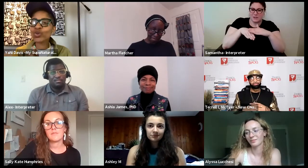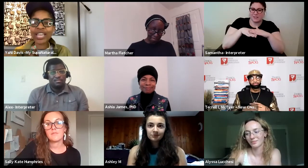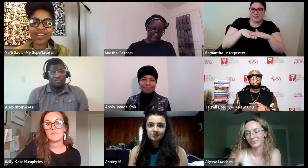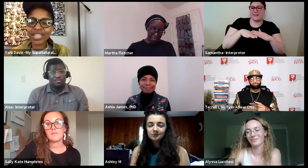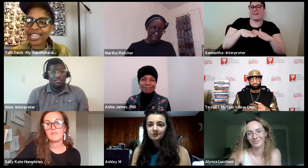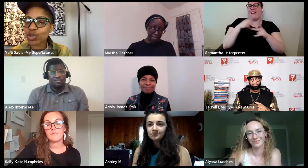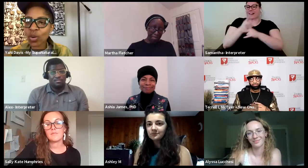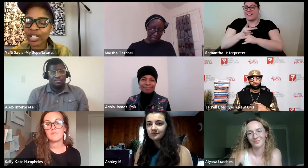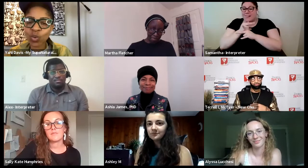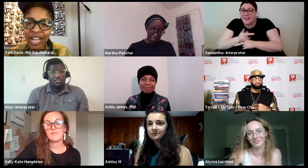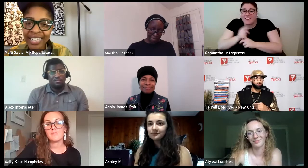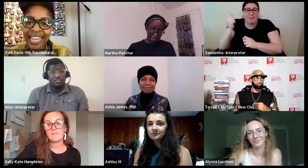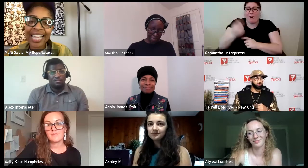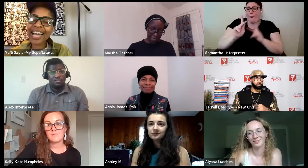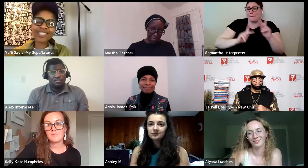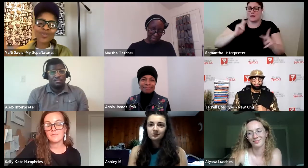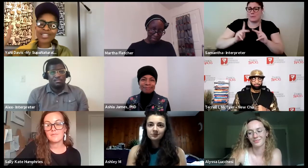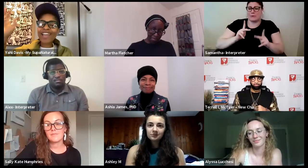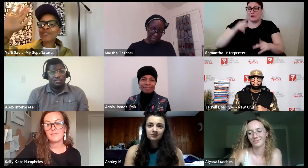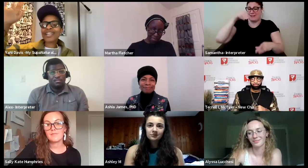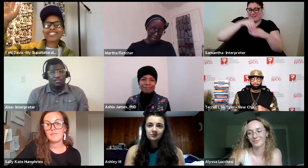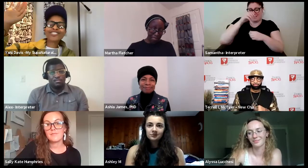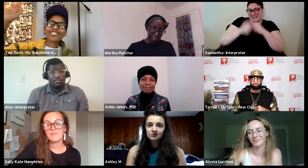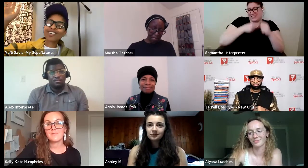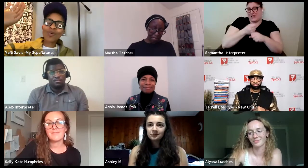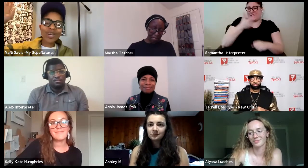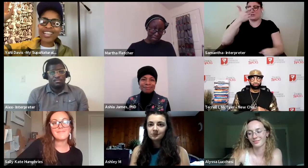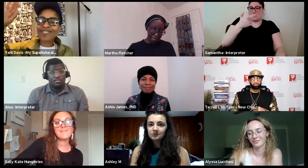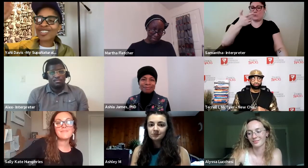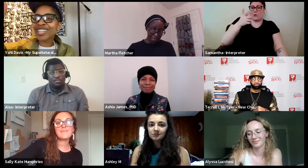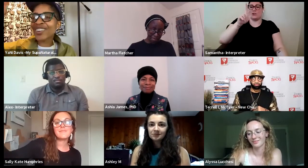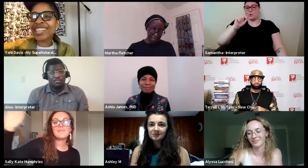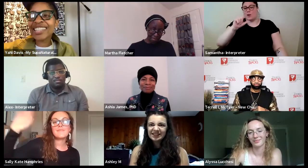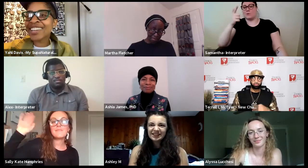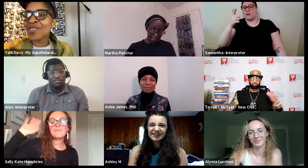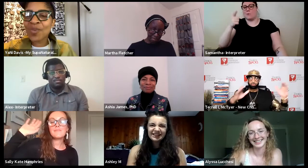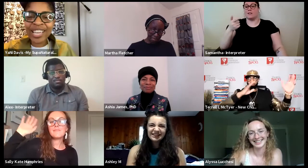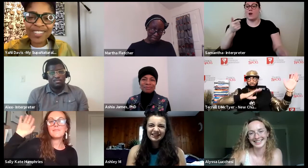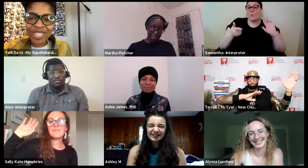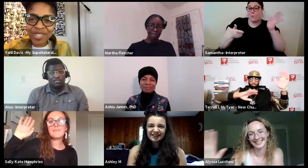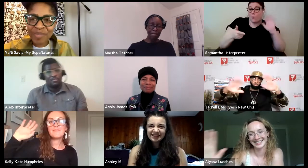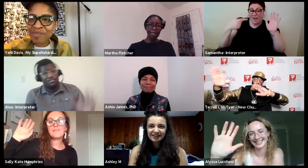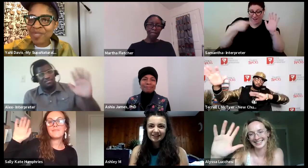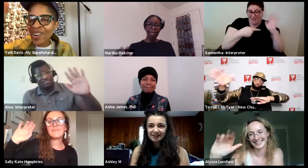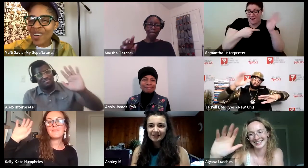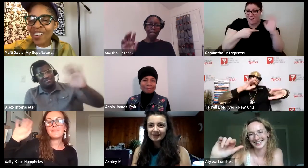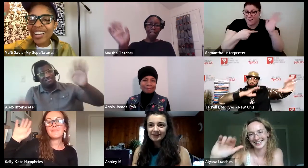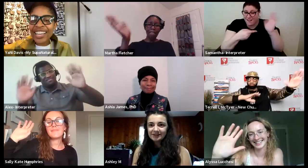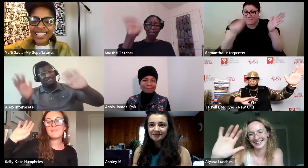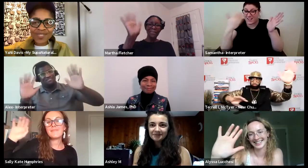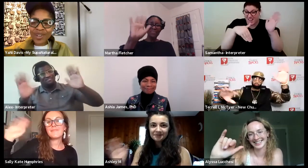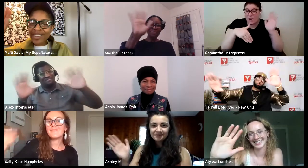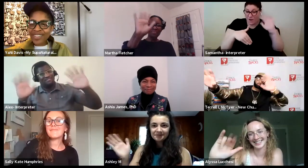in 2021. And I just want to, everybody, let's just give a wave really quick. Let's give a wave to the